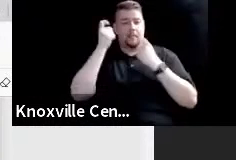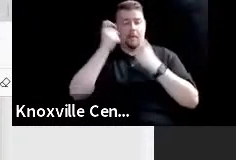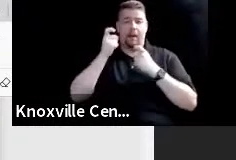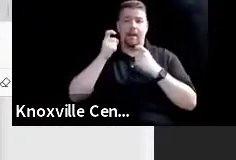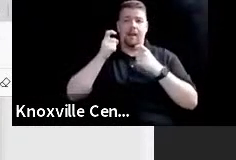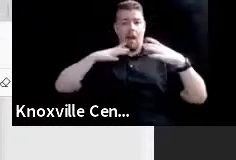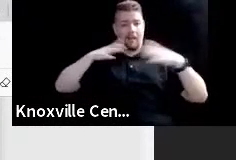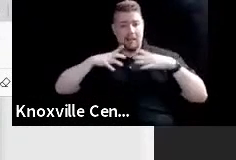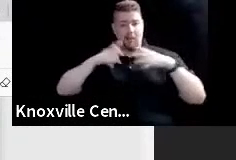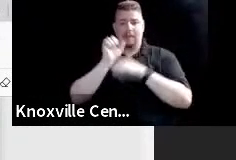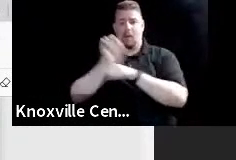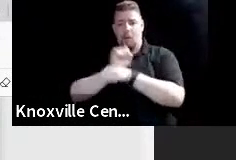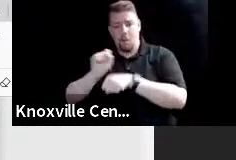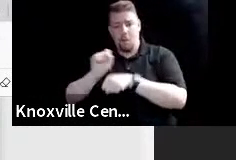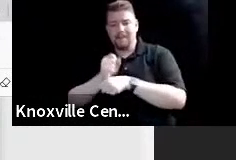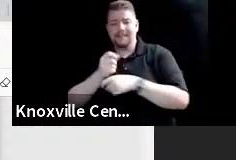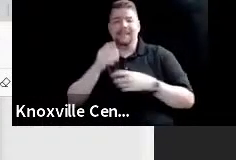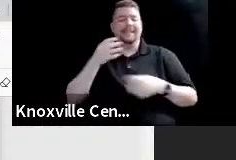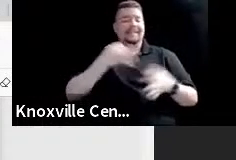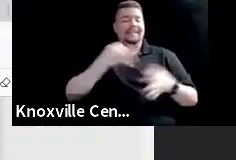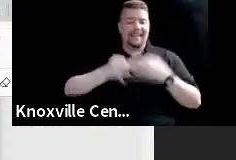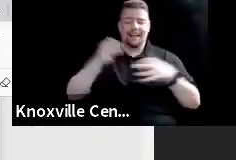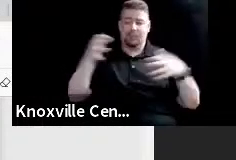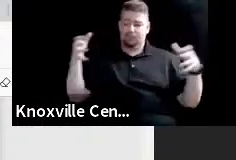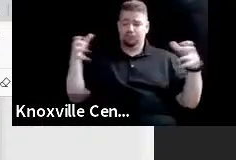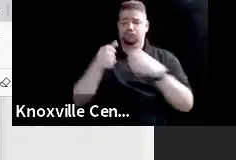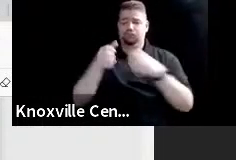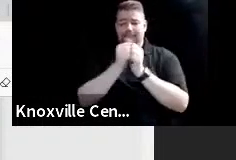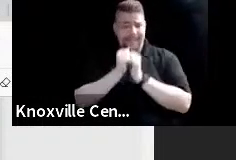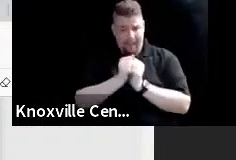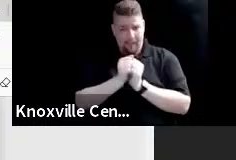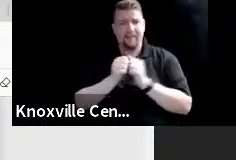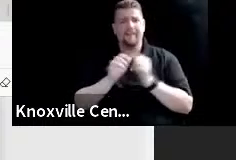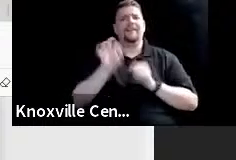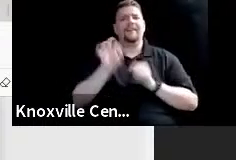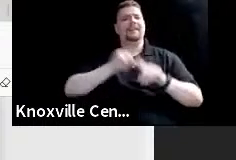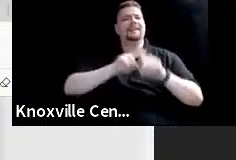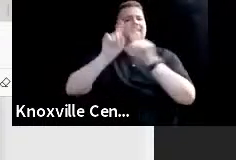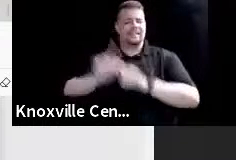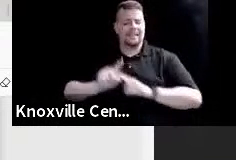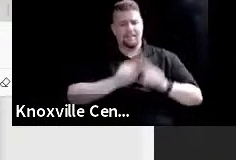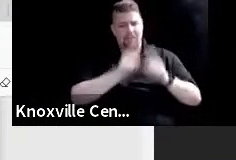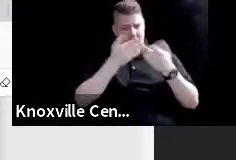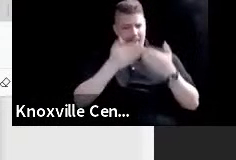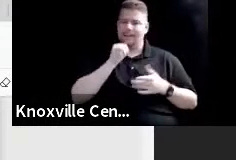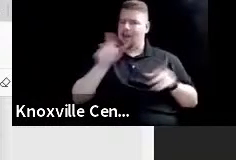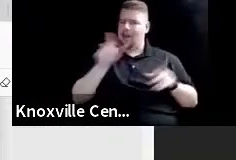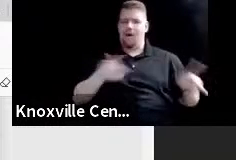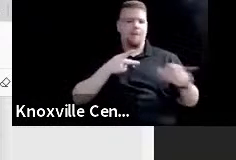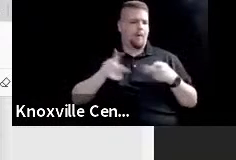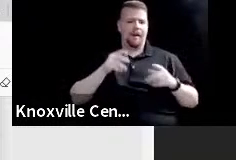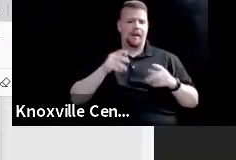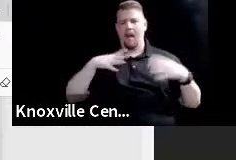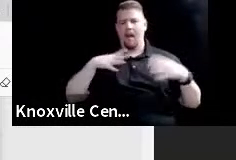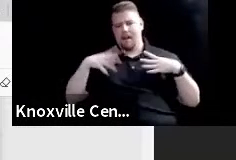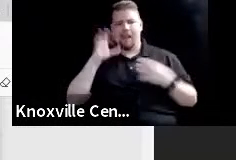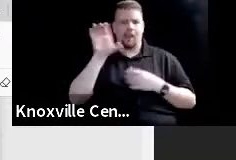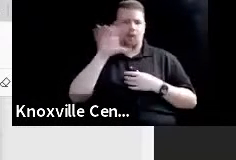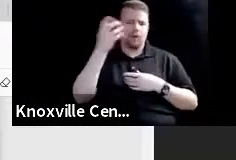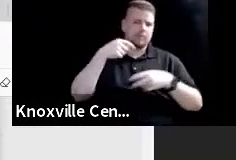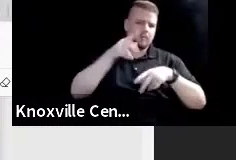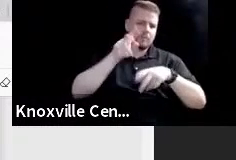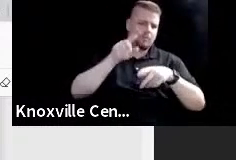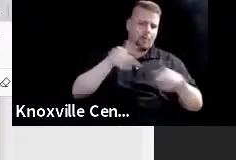employees, and rather than bringing everybody together for an evening of partying. Right now, we'll have